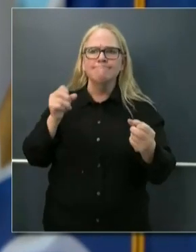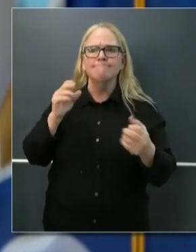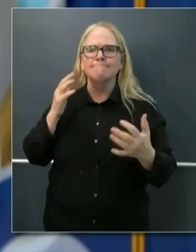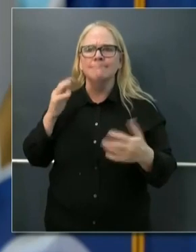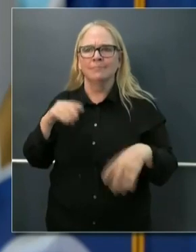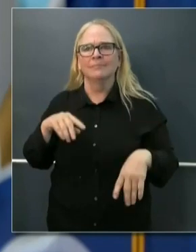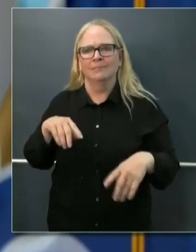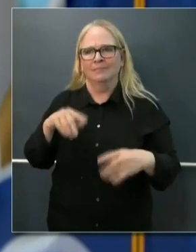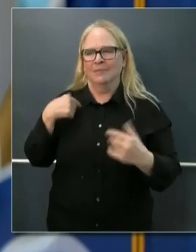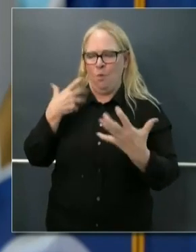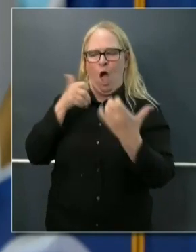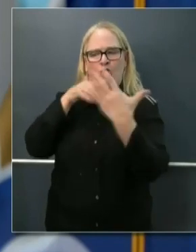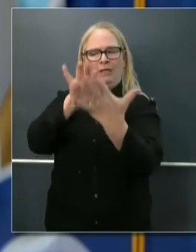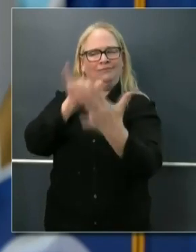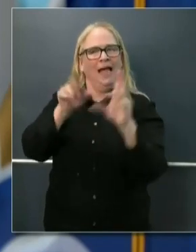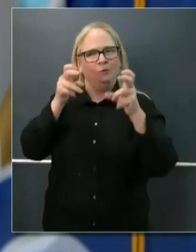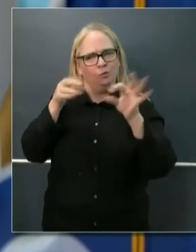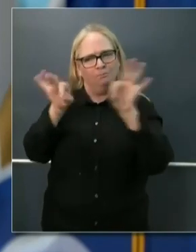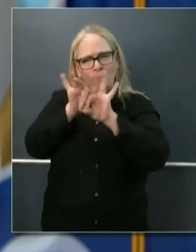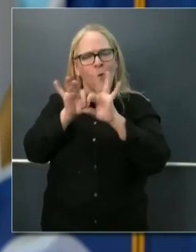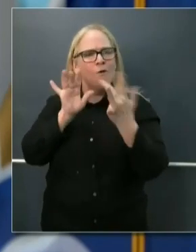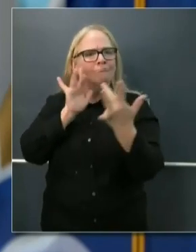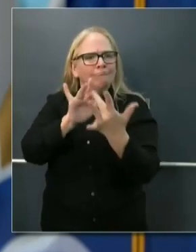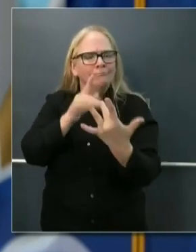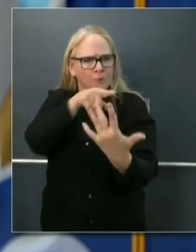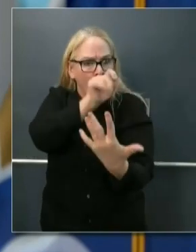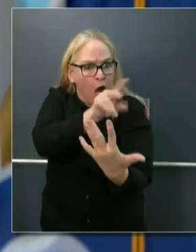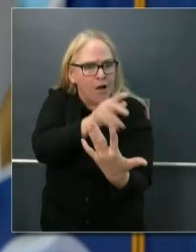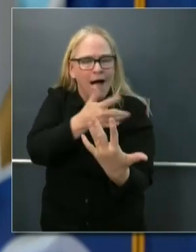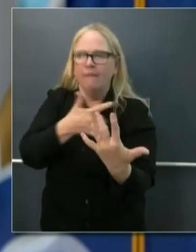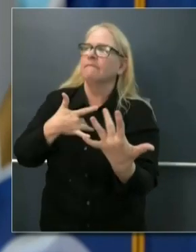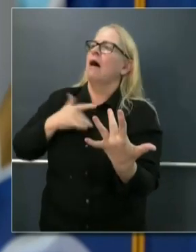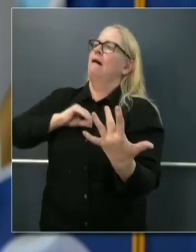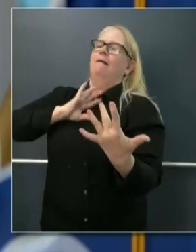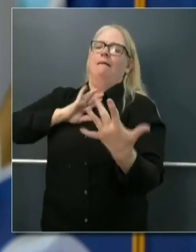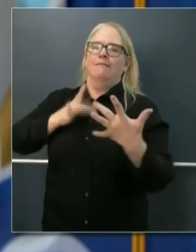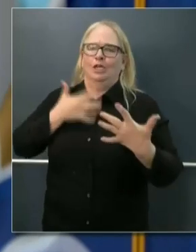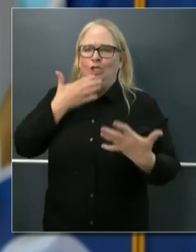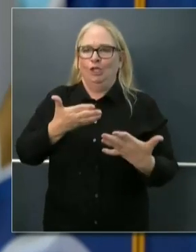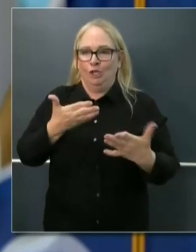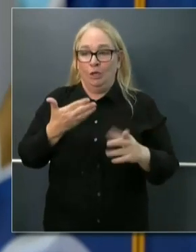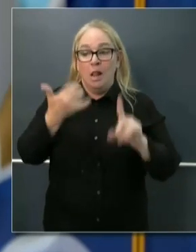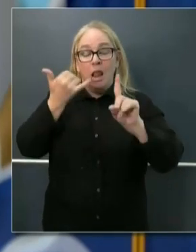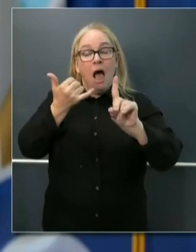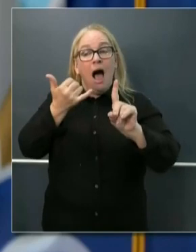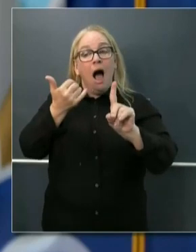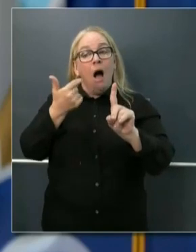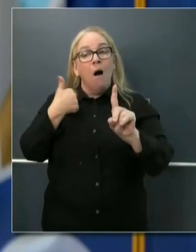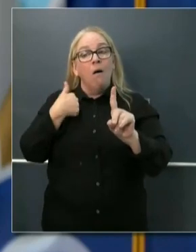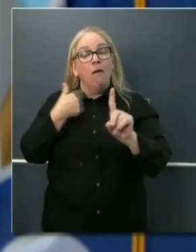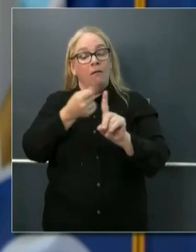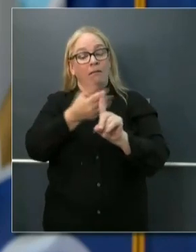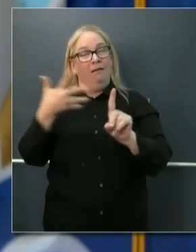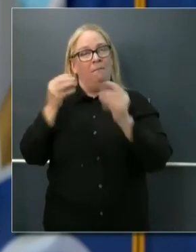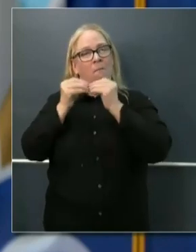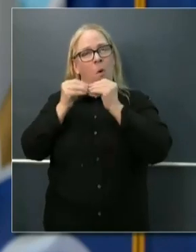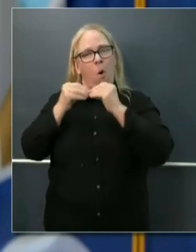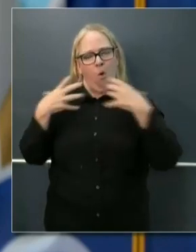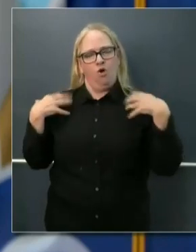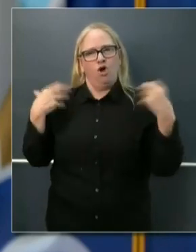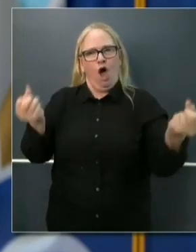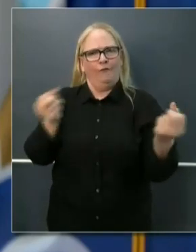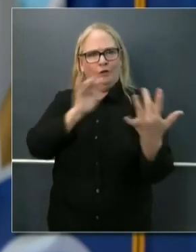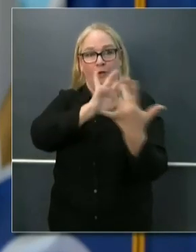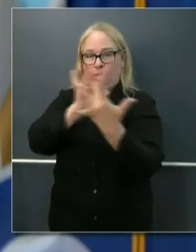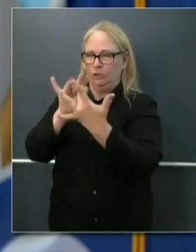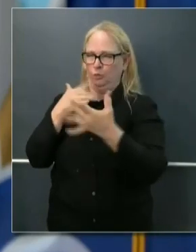to as well today. We are expanding, significantly expanding our wellness and outreach efforts as